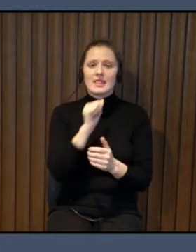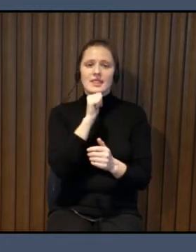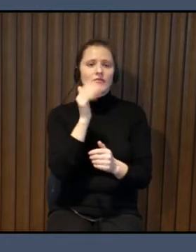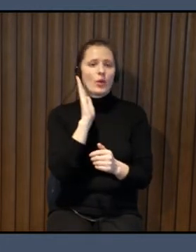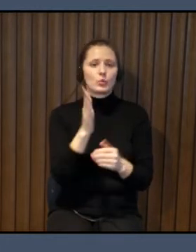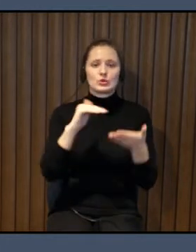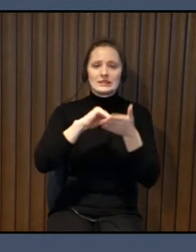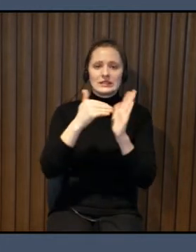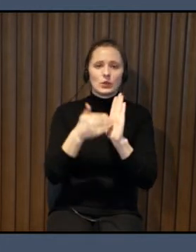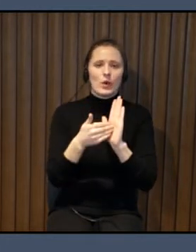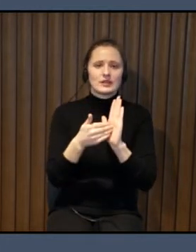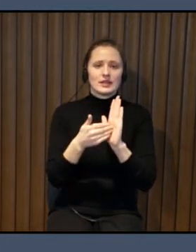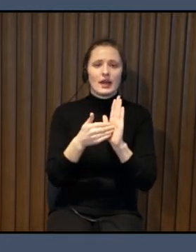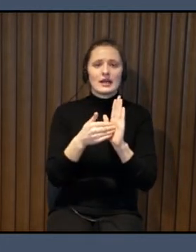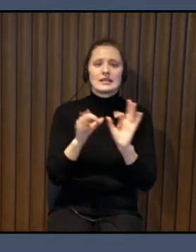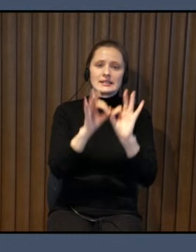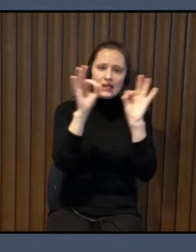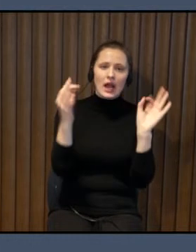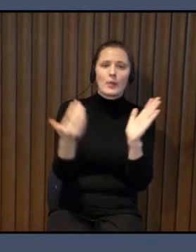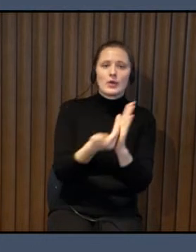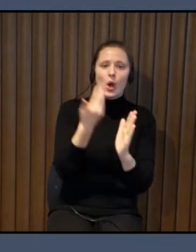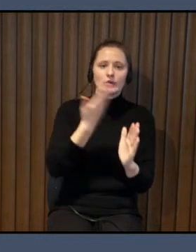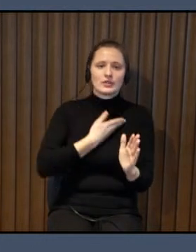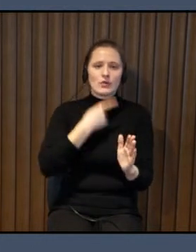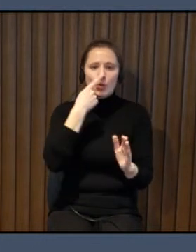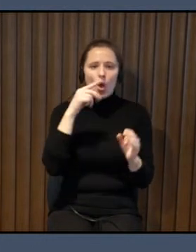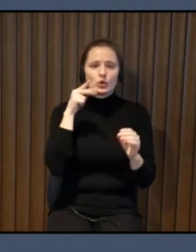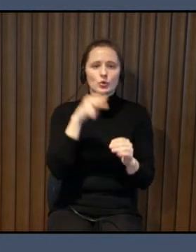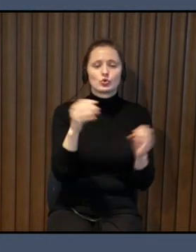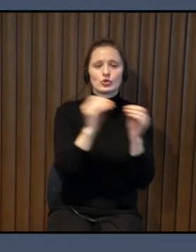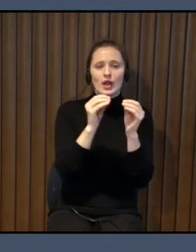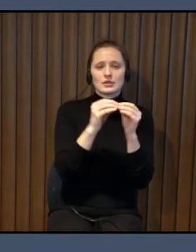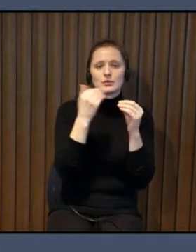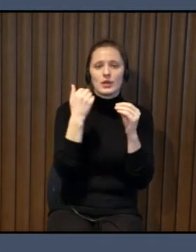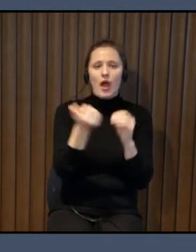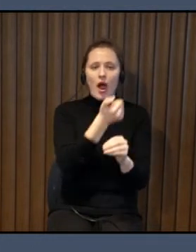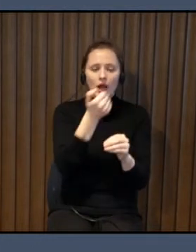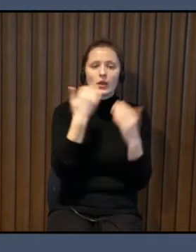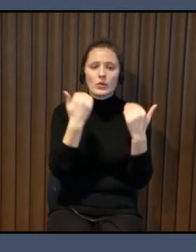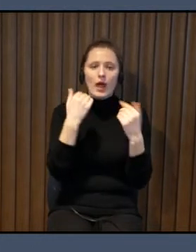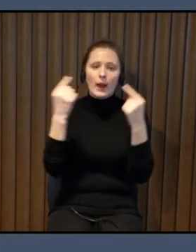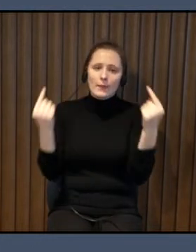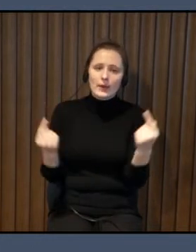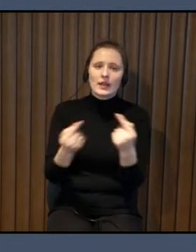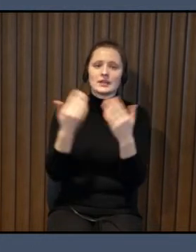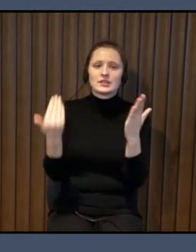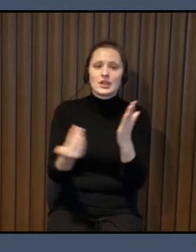then it cannot be a situation that exactly on the 1st of January